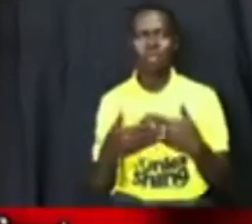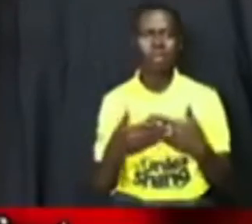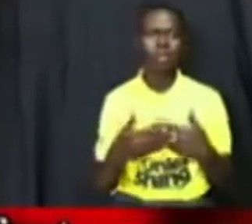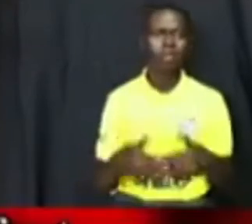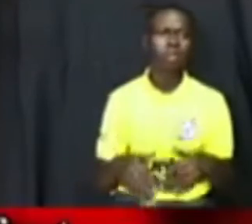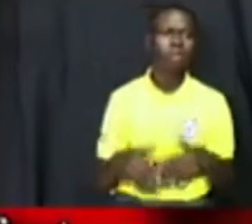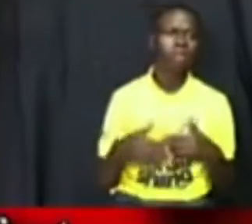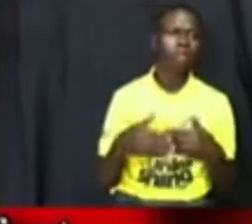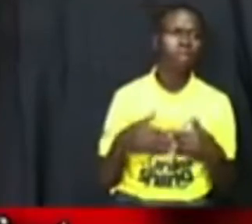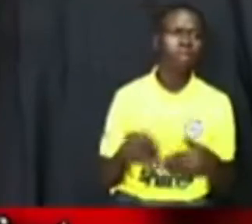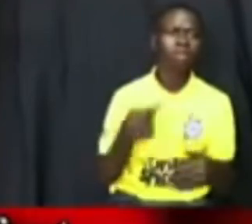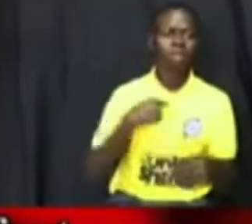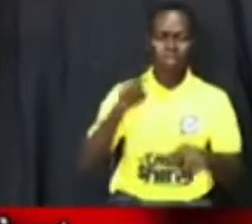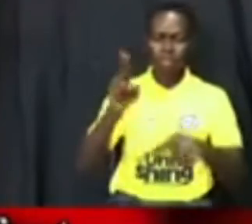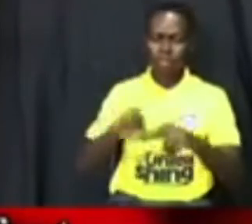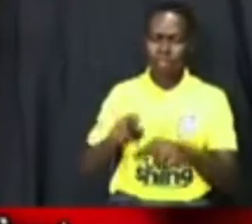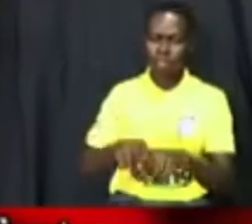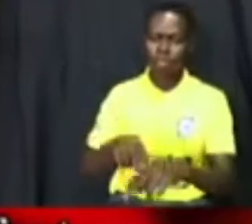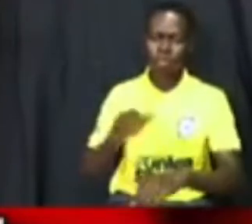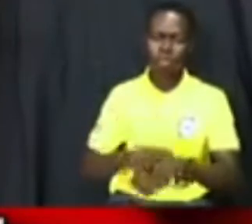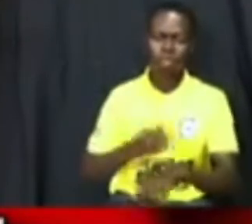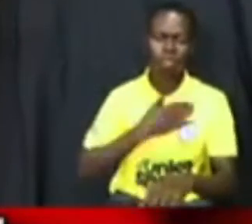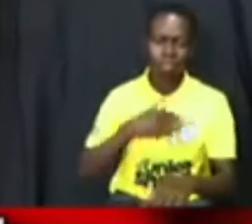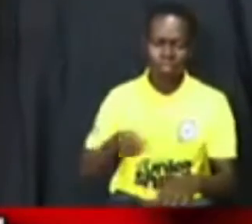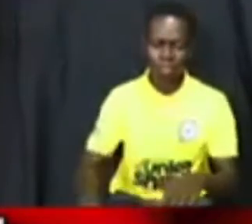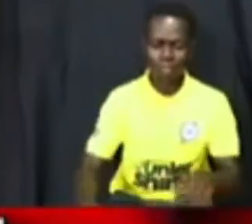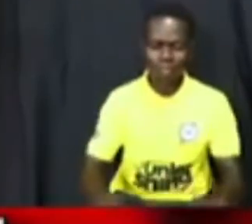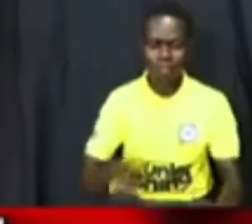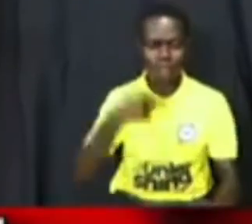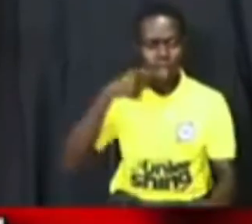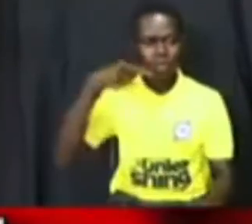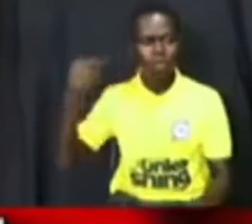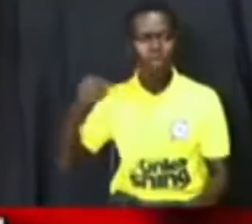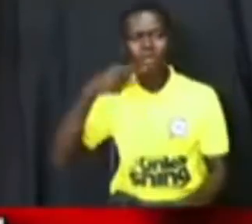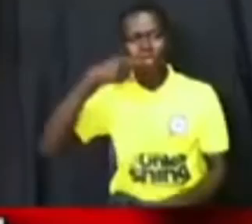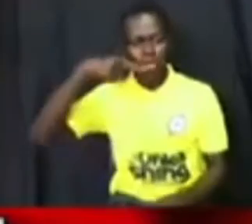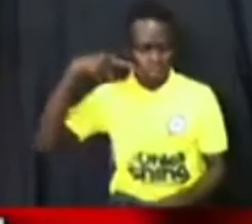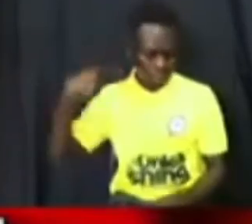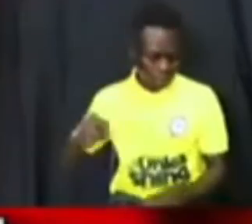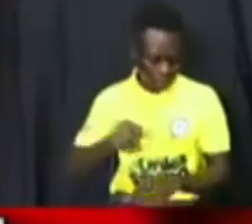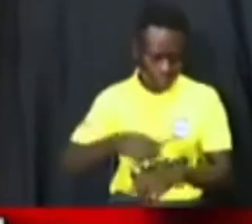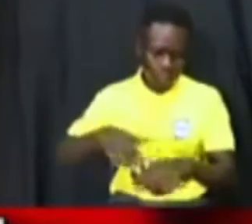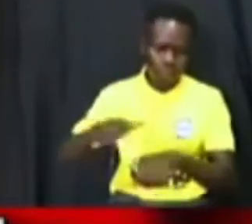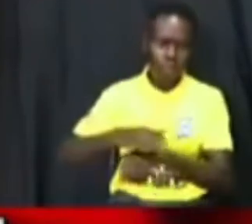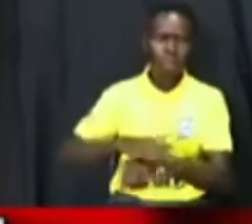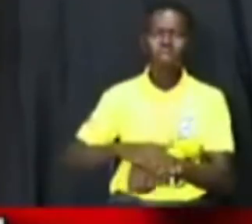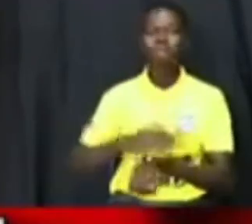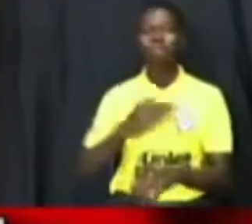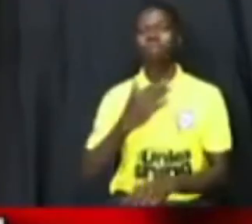I feel. Sweet Spirit, sweet